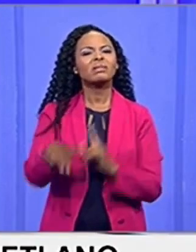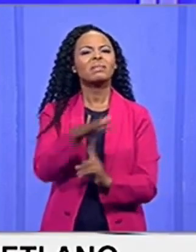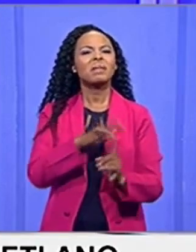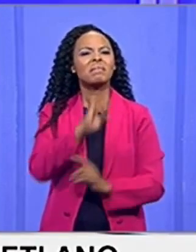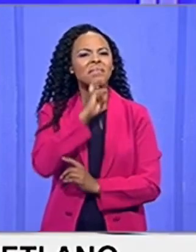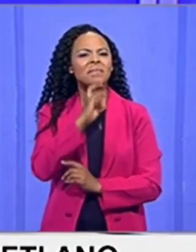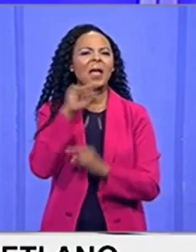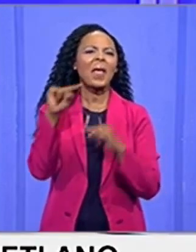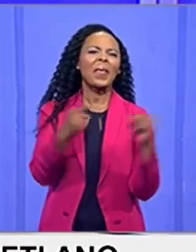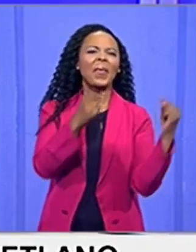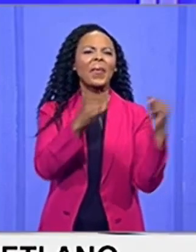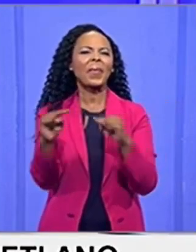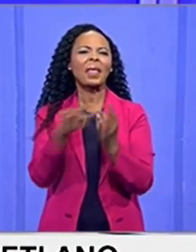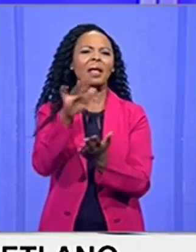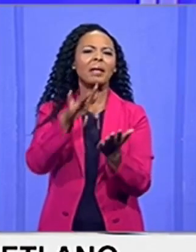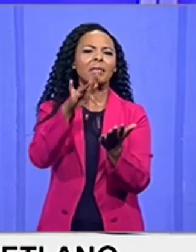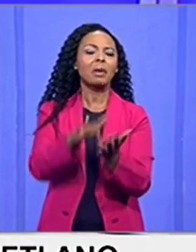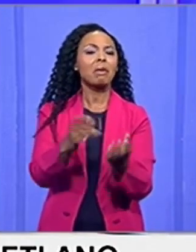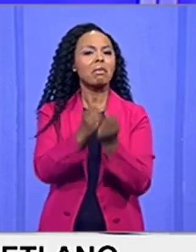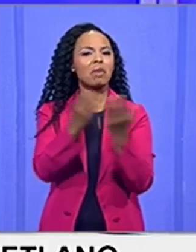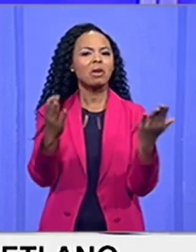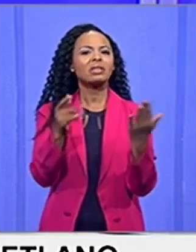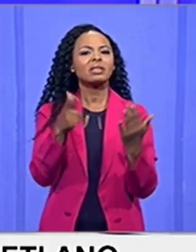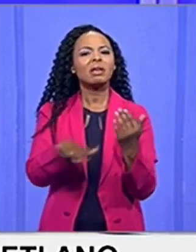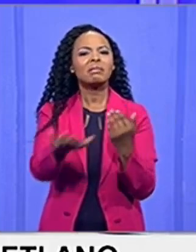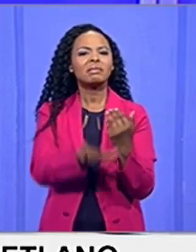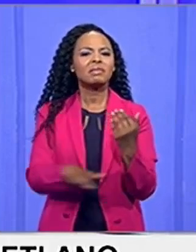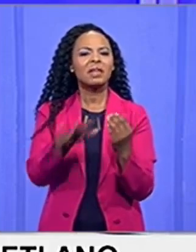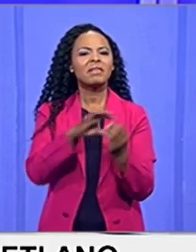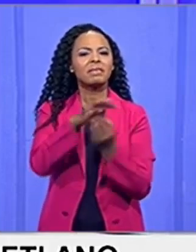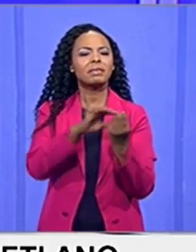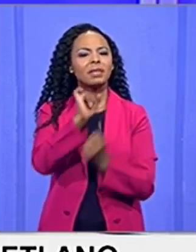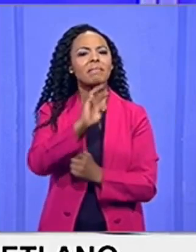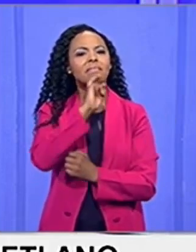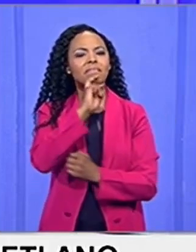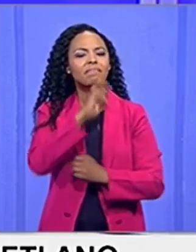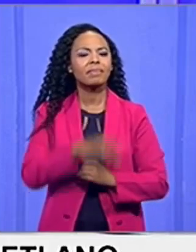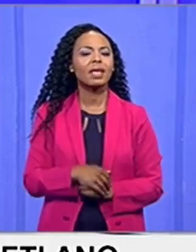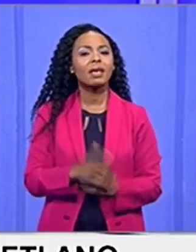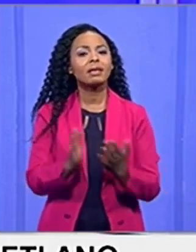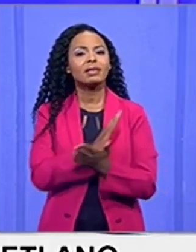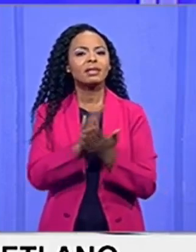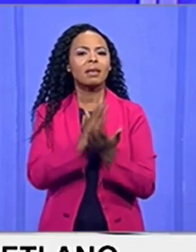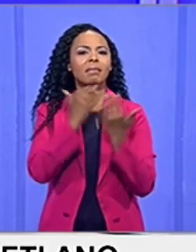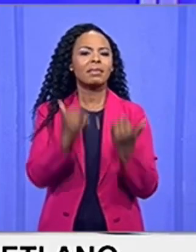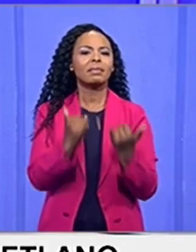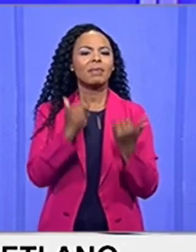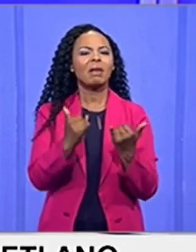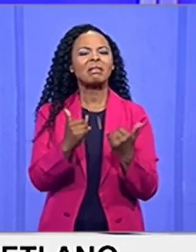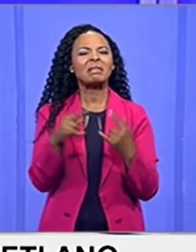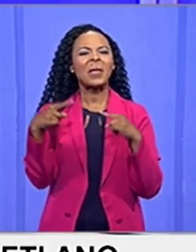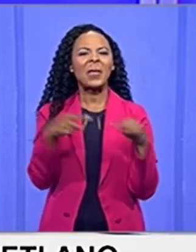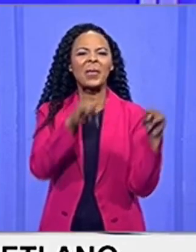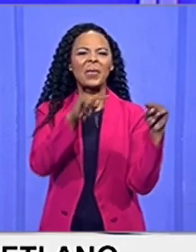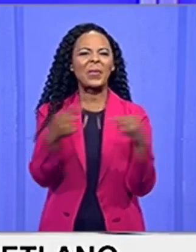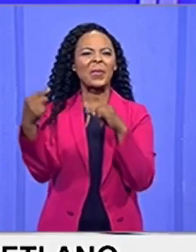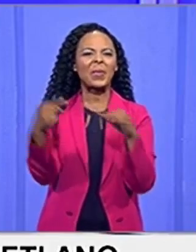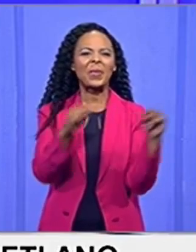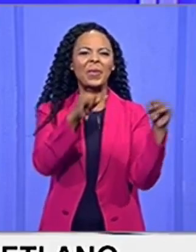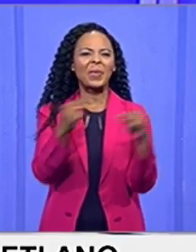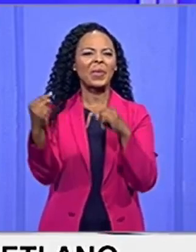iketlang le dikgogakgogano mo matlong a le mantsi a segosi. E nngwe ya dintlo tsa segosi tse di tshwereng phage